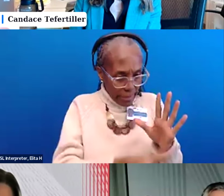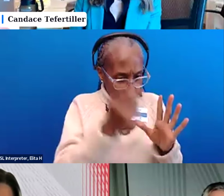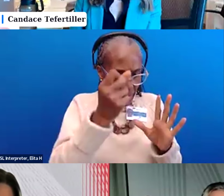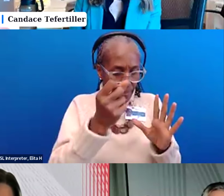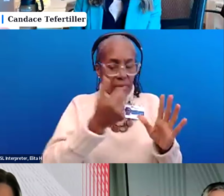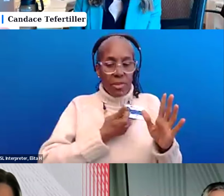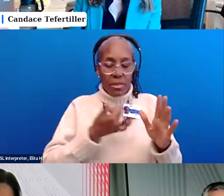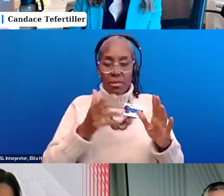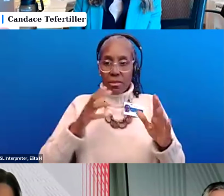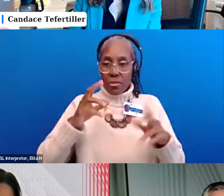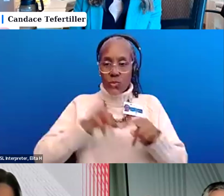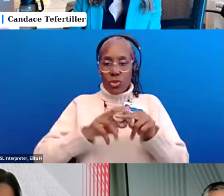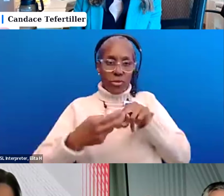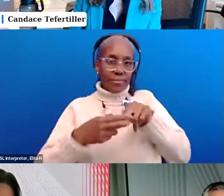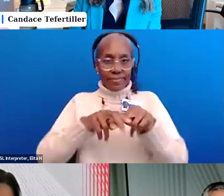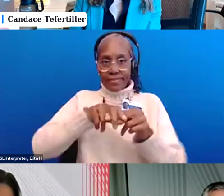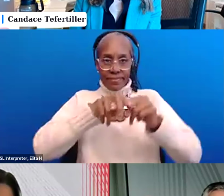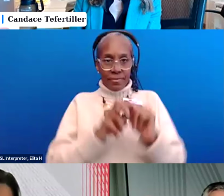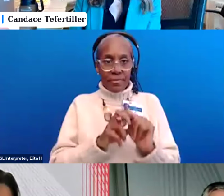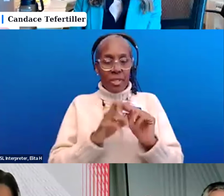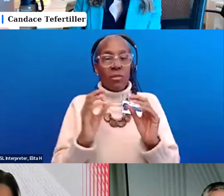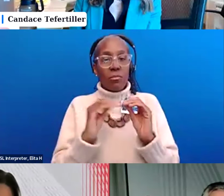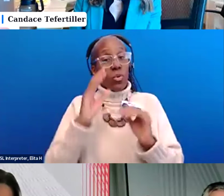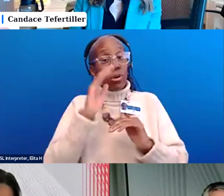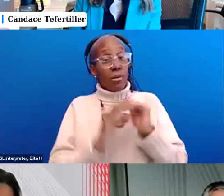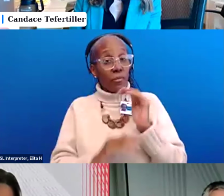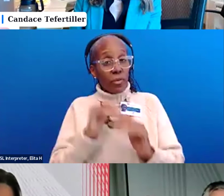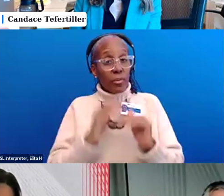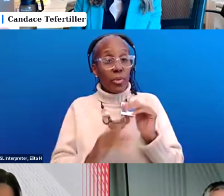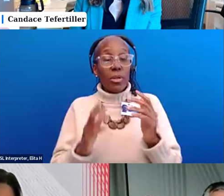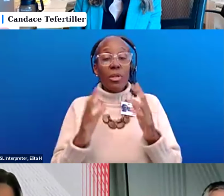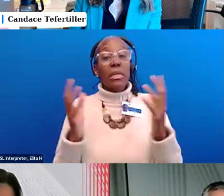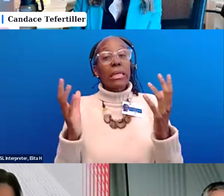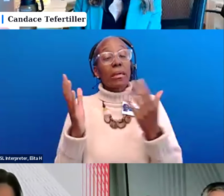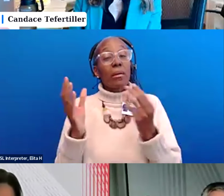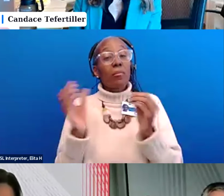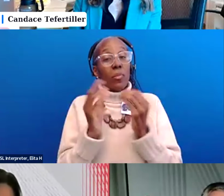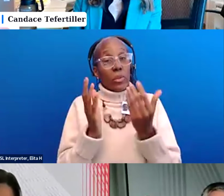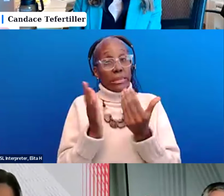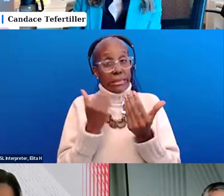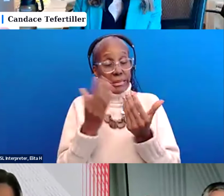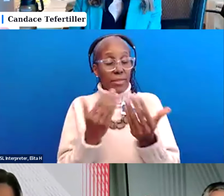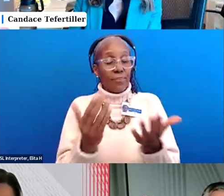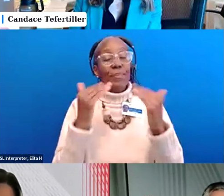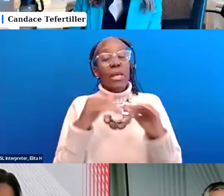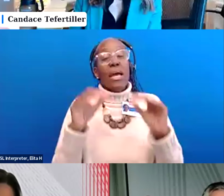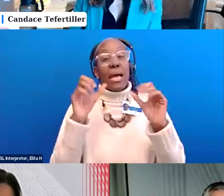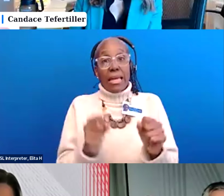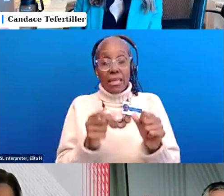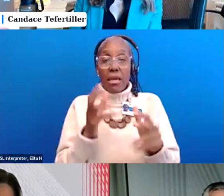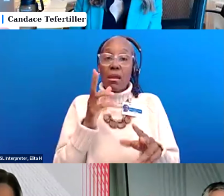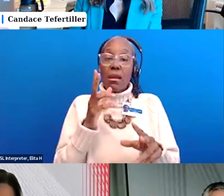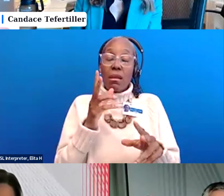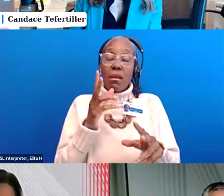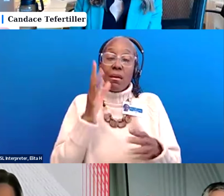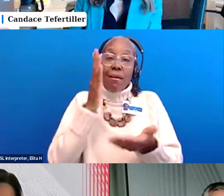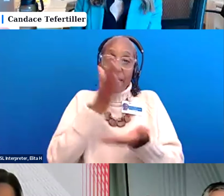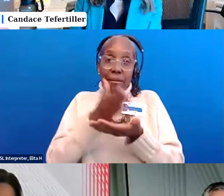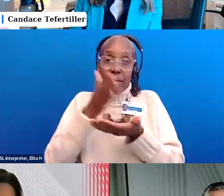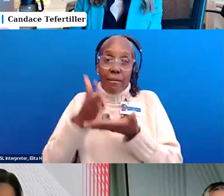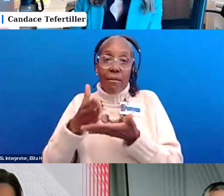myself in my wheelchair more comfortably and with greater ease. I can cut food.